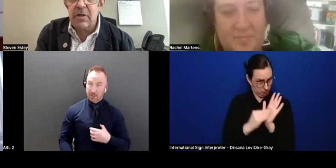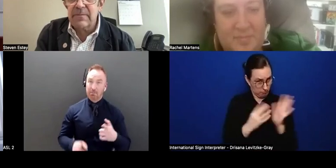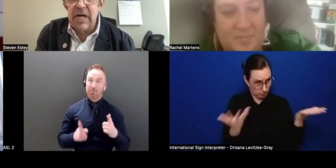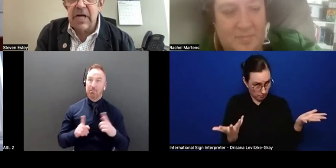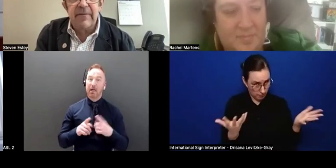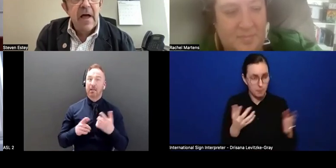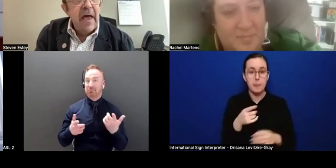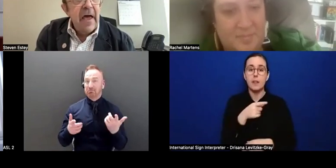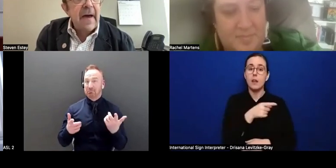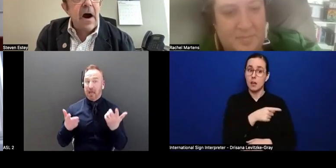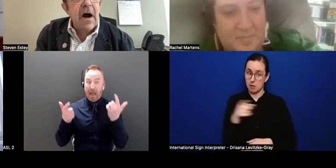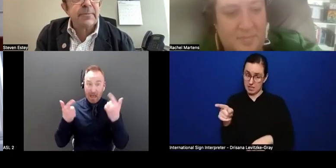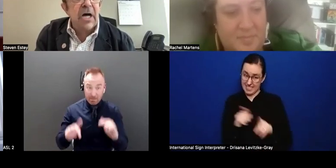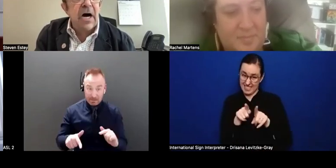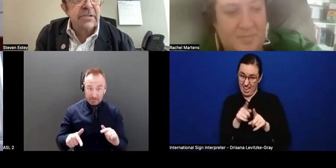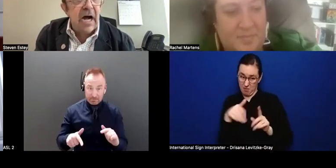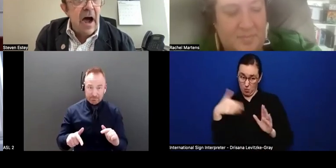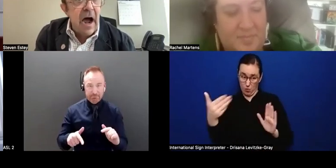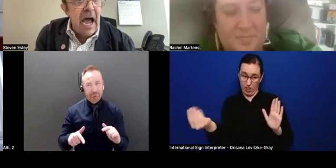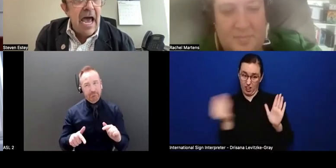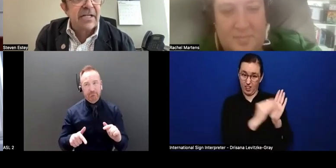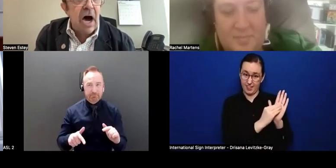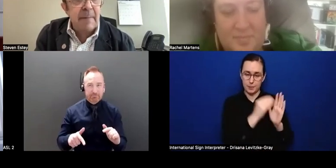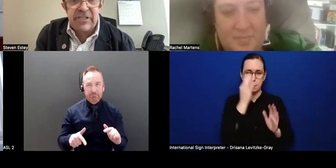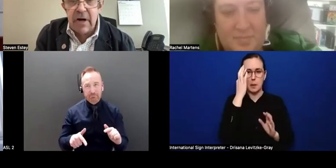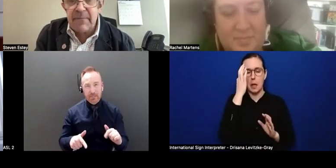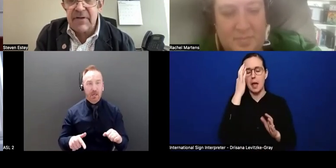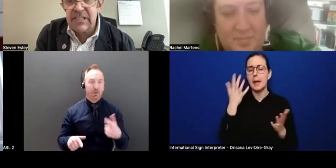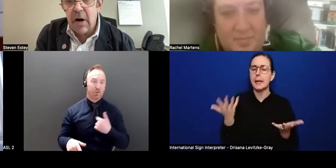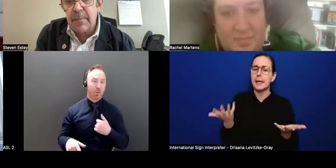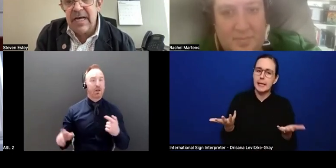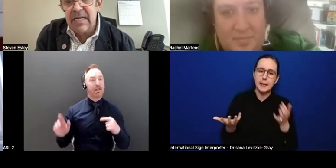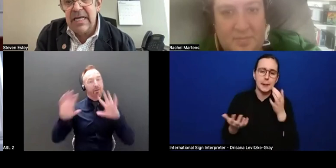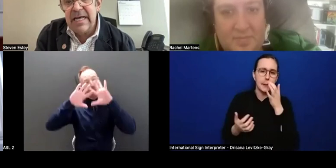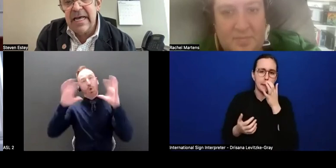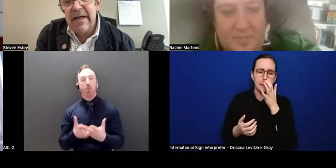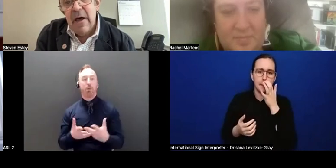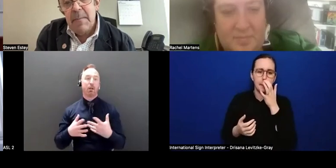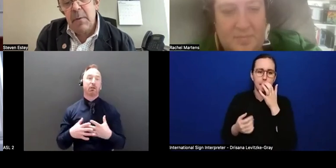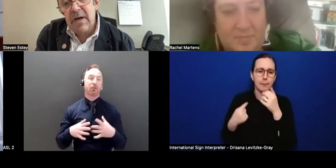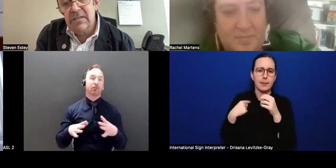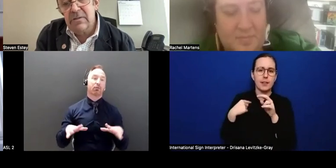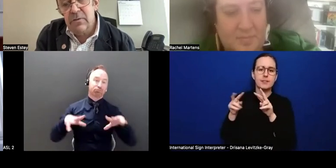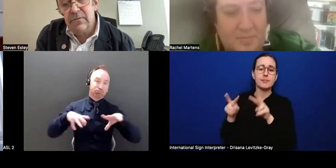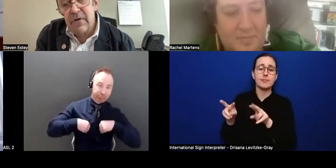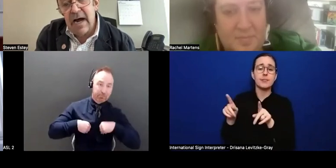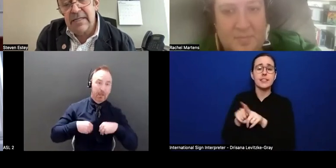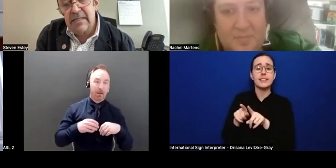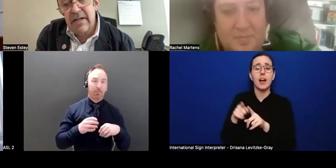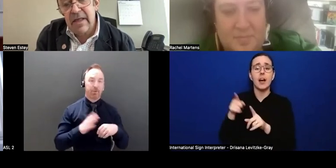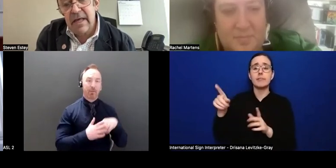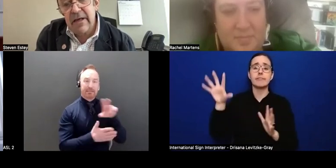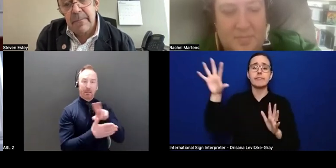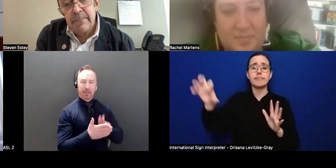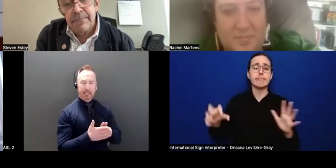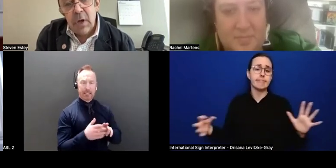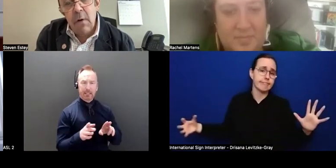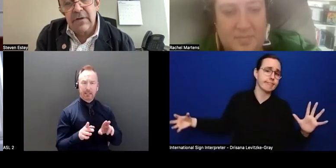in terms of a carte blanche adoption of the CRPD. But what you do find, I